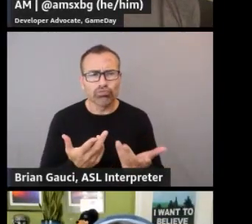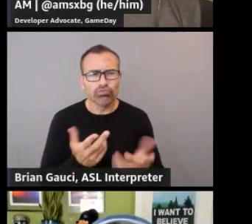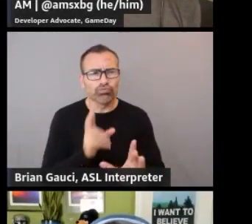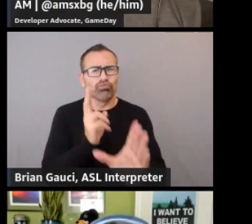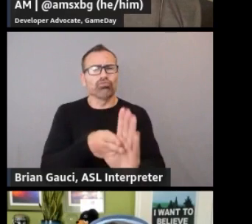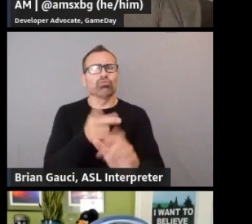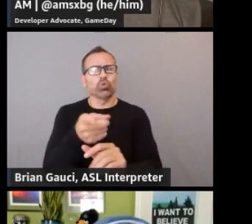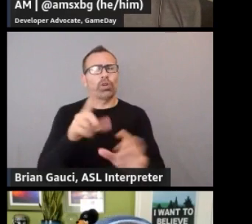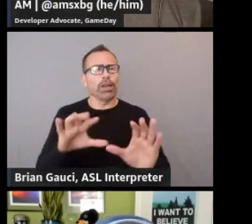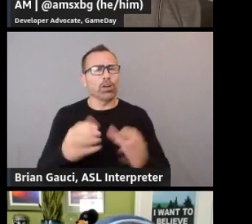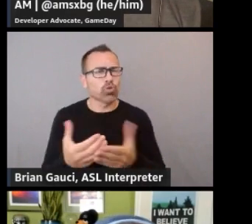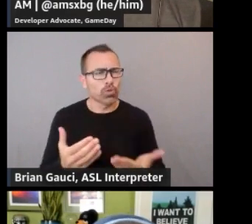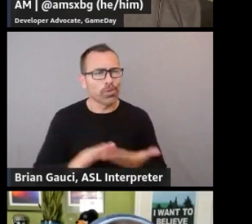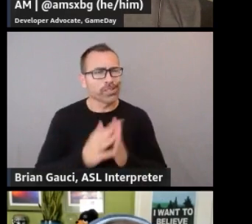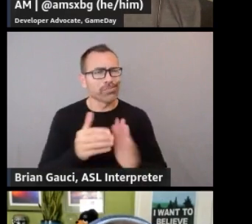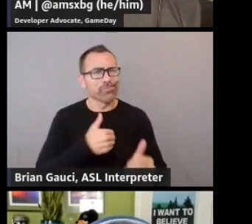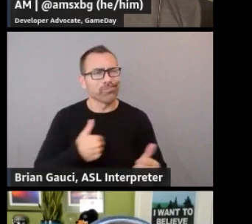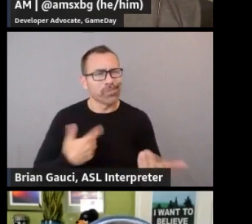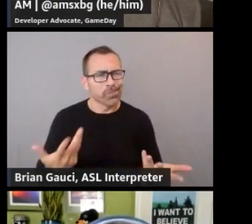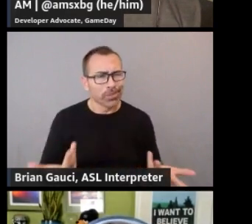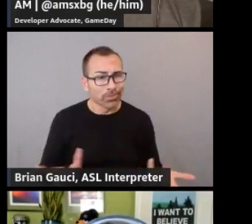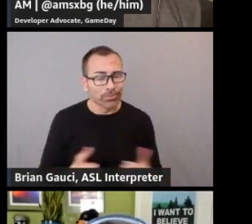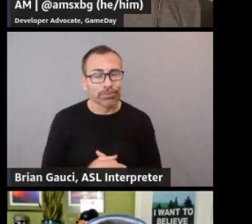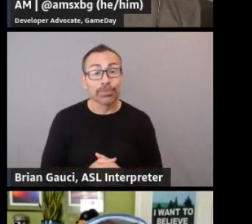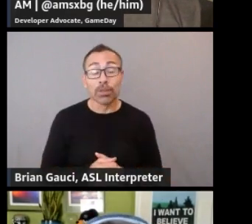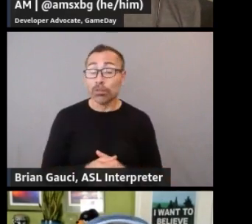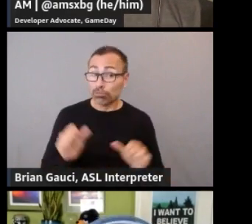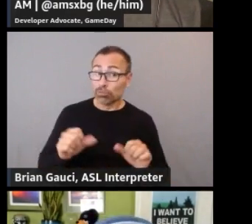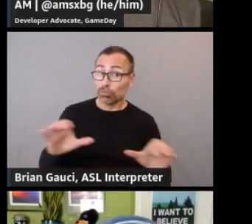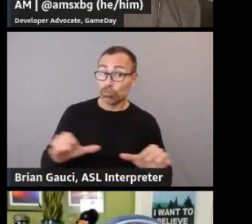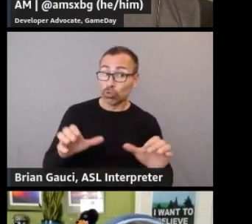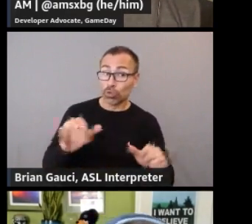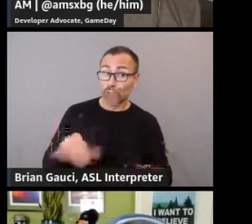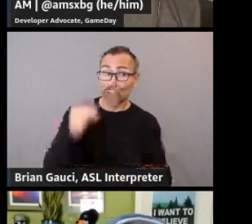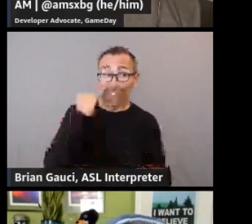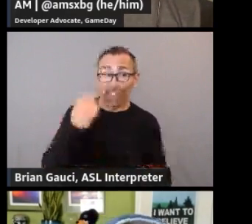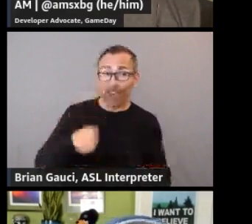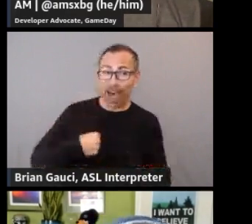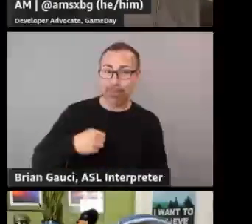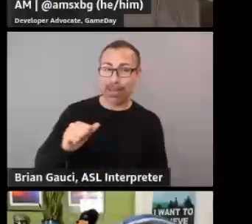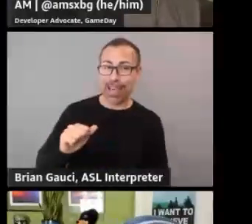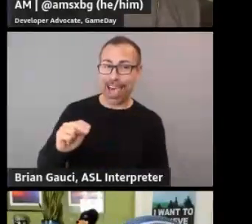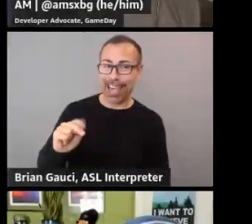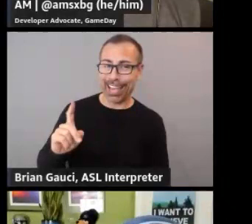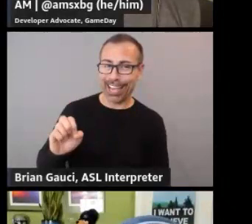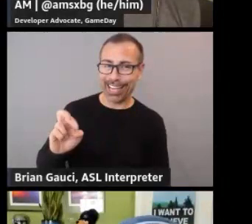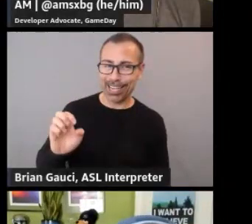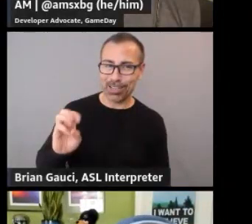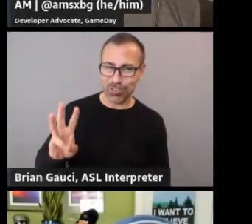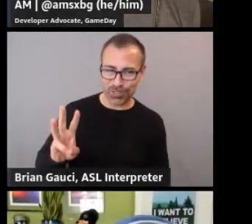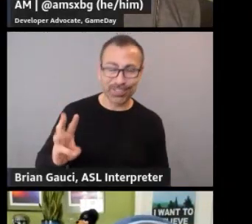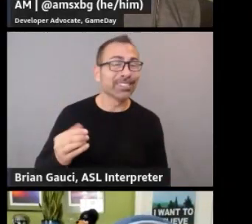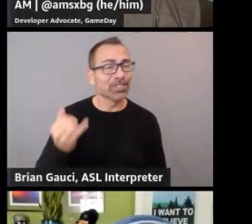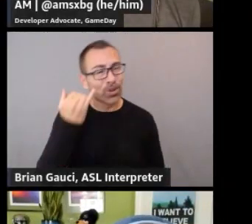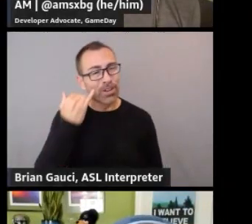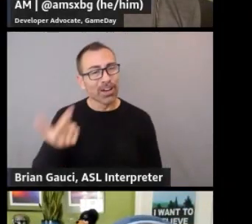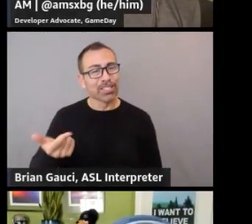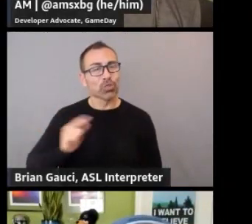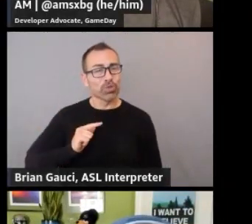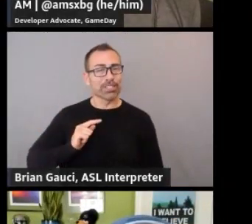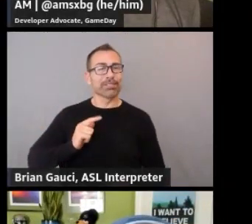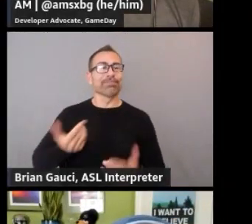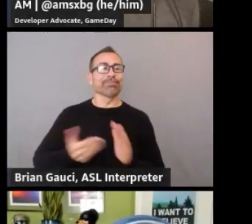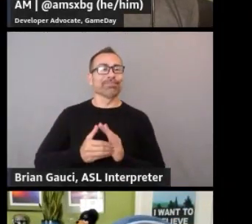that group get populated? Okay, well, we can do that if we're Andrew. If I switch back to Andrew, I can share my